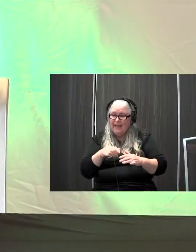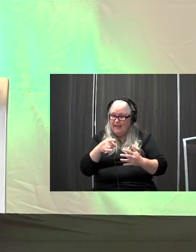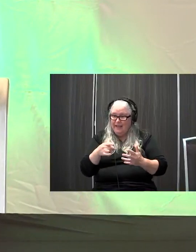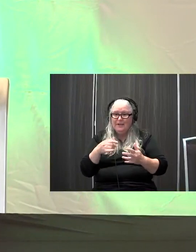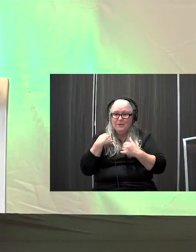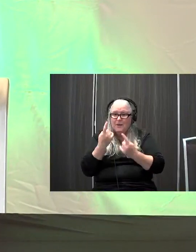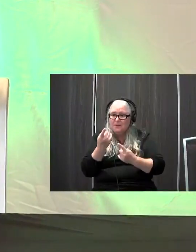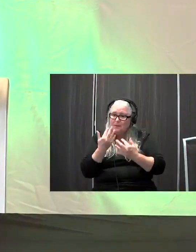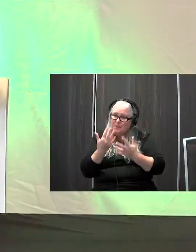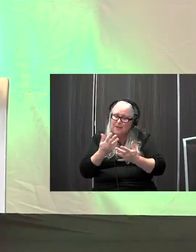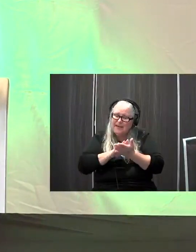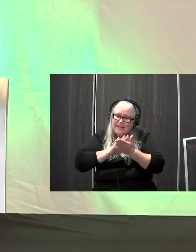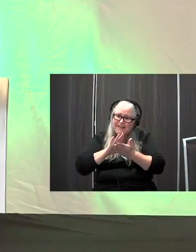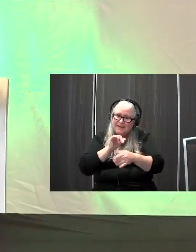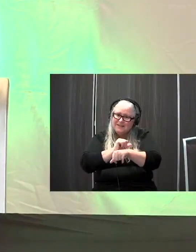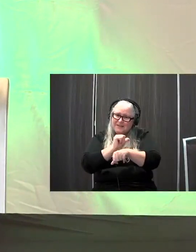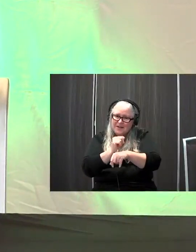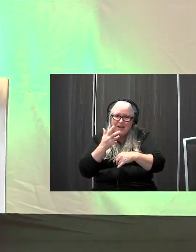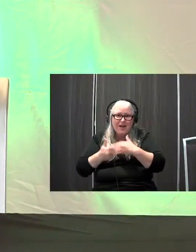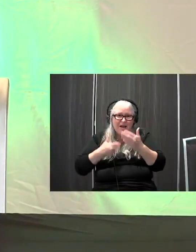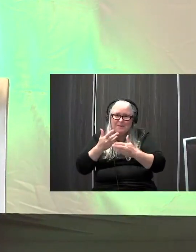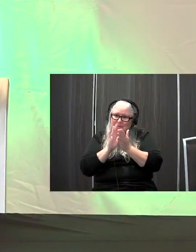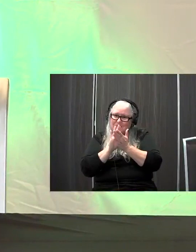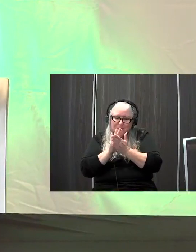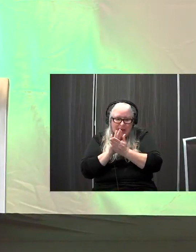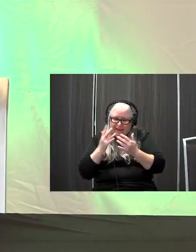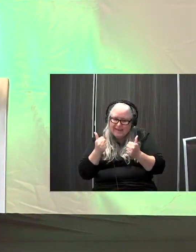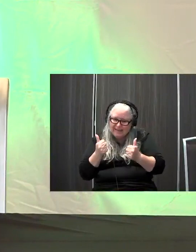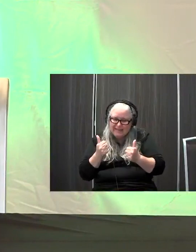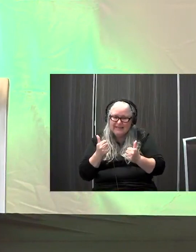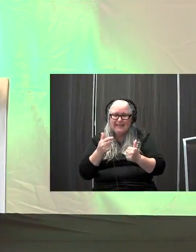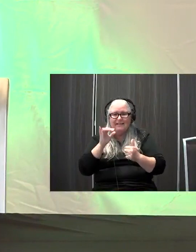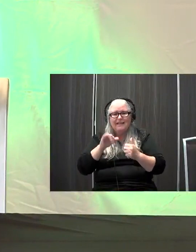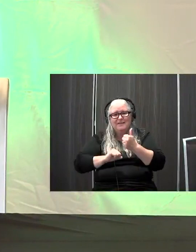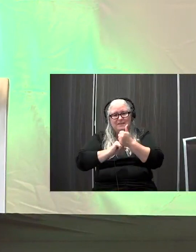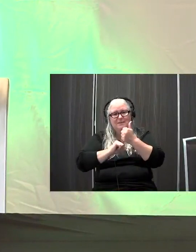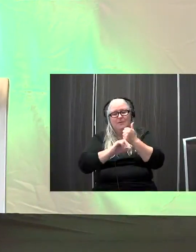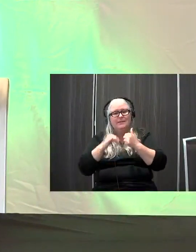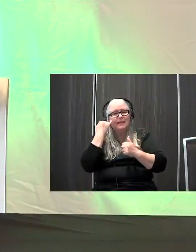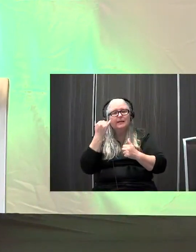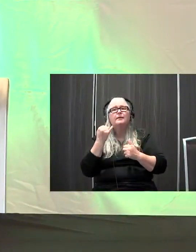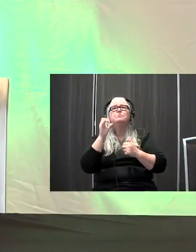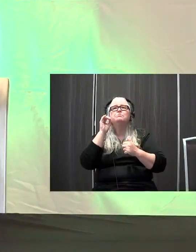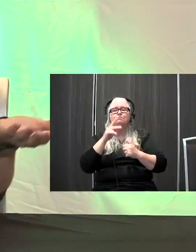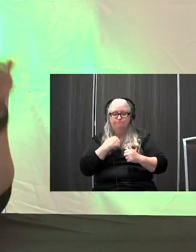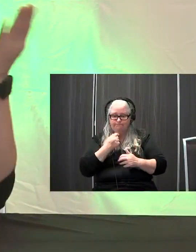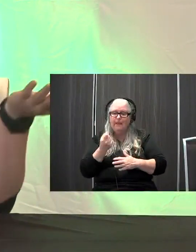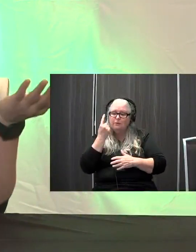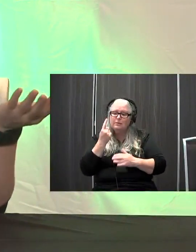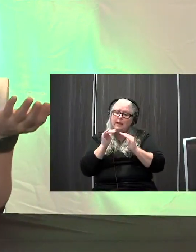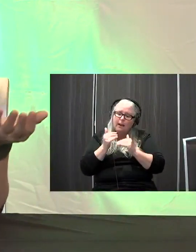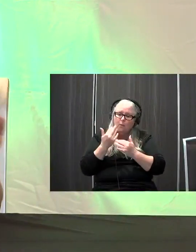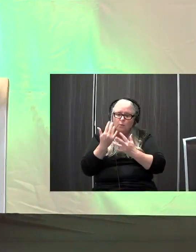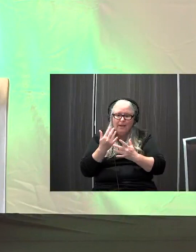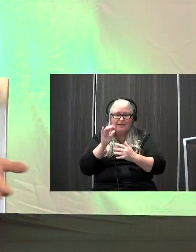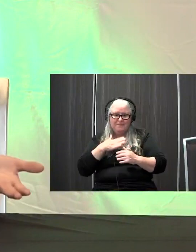you were waiting. Nice job doing that, and being as explicit as you can, because that really helps like reinforce that idea of okay, this is how I wait, and this is how excited my parents